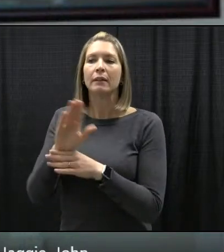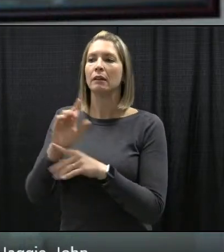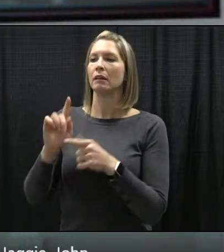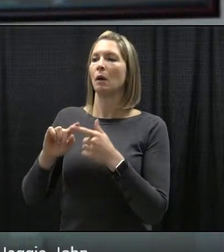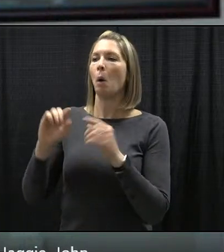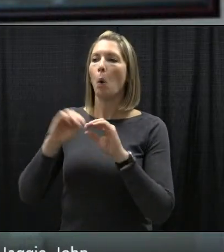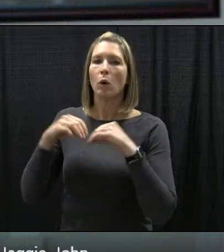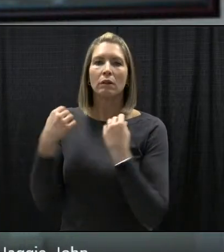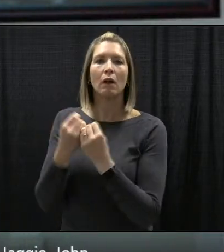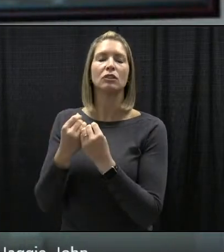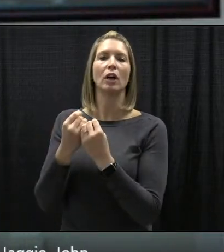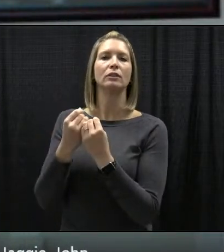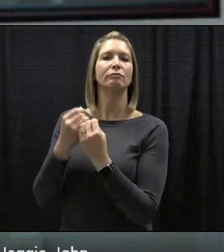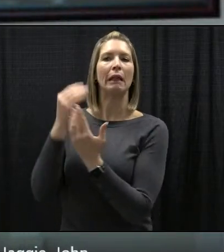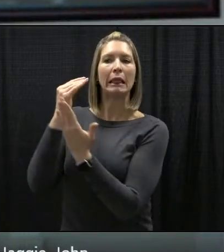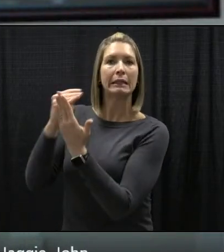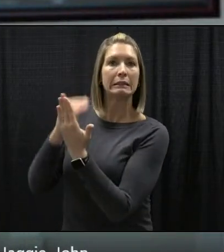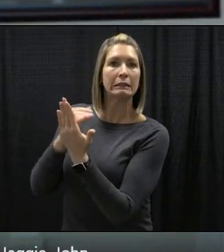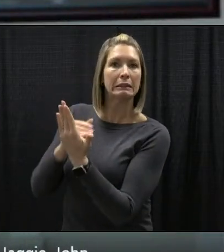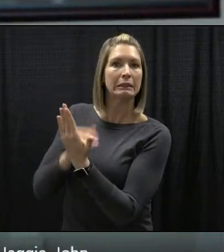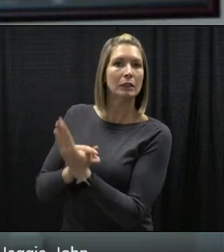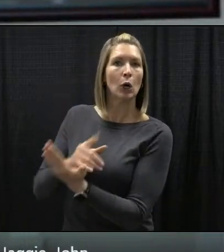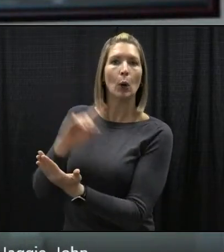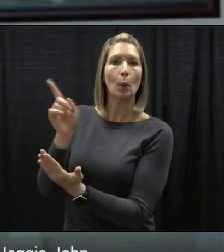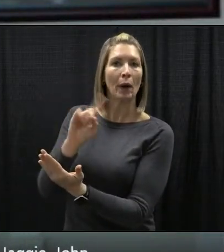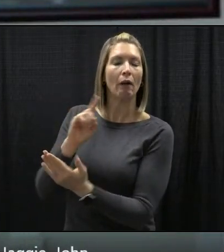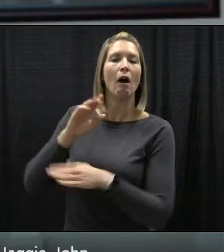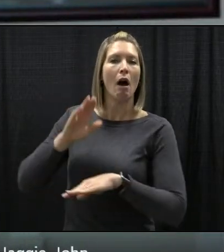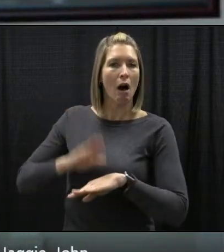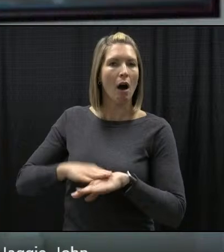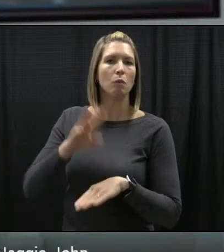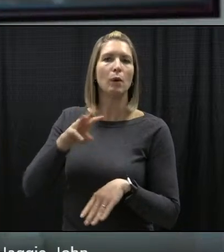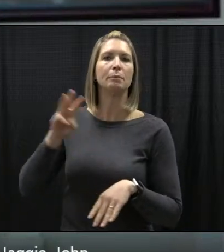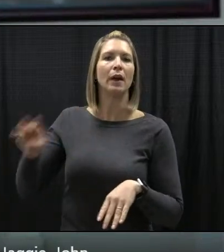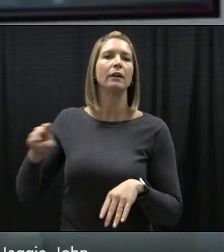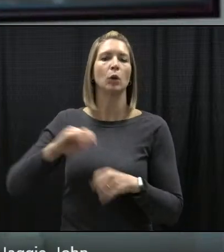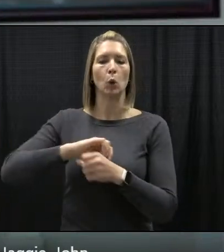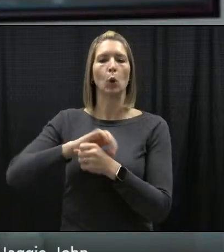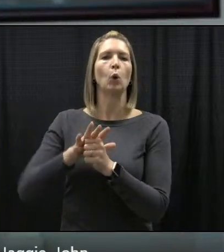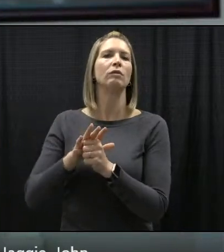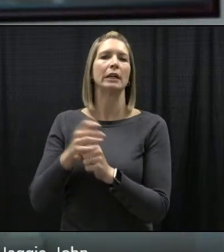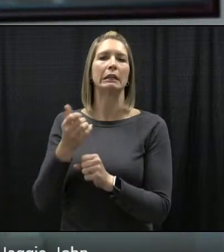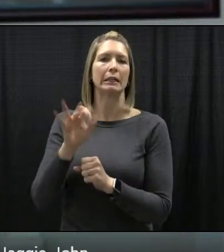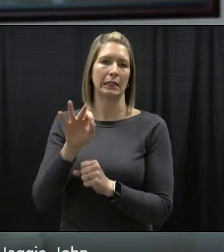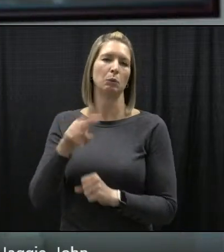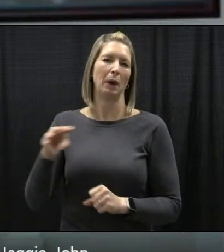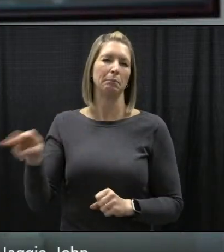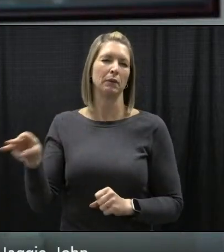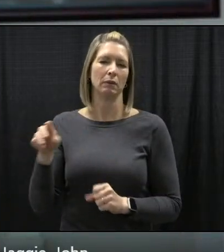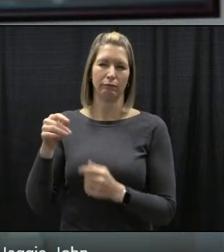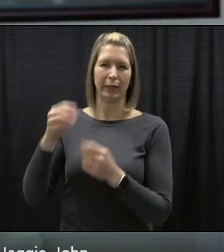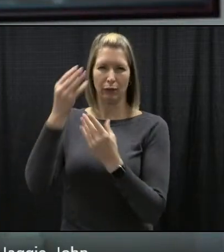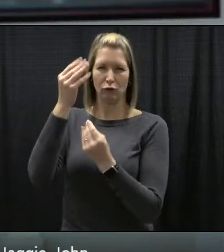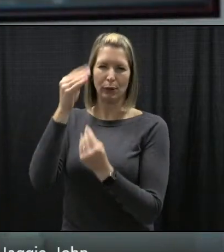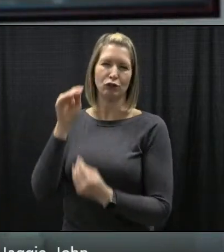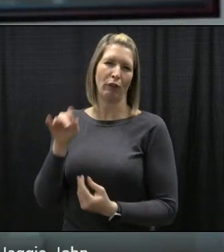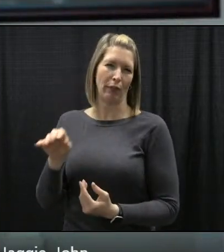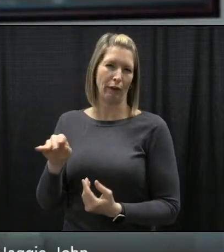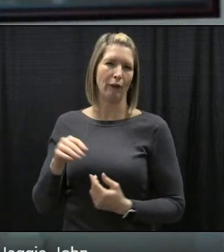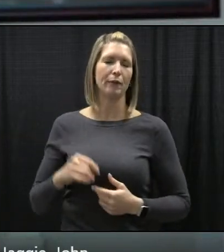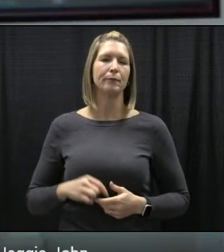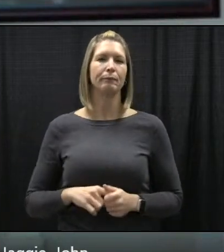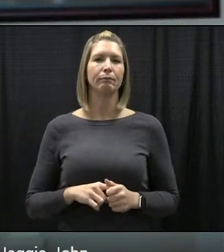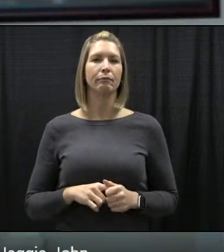organizations is available on our website, the COVID-19 website. For those people who do not have